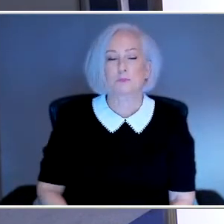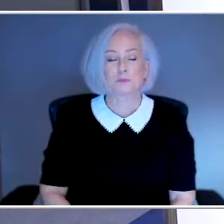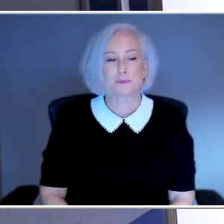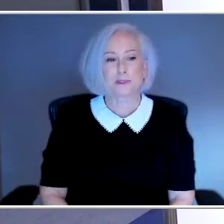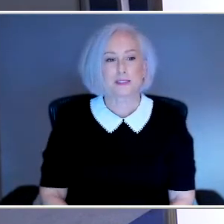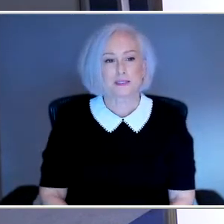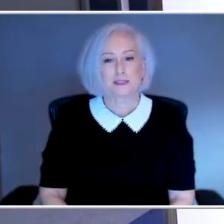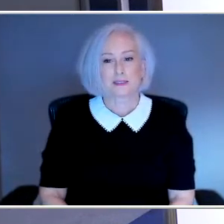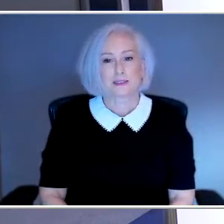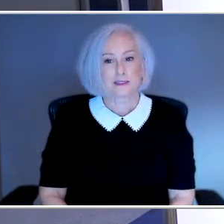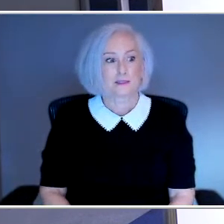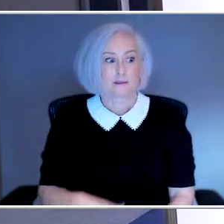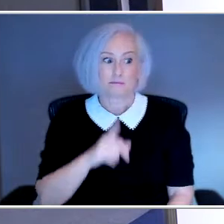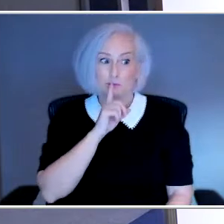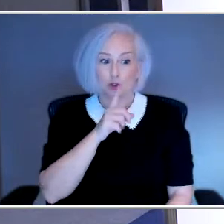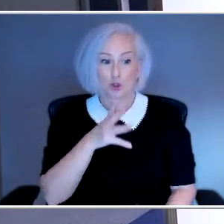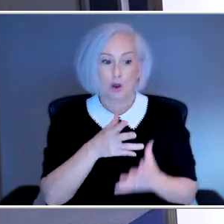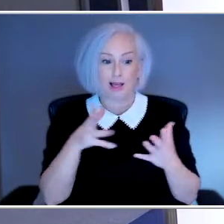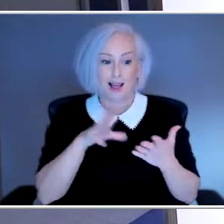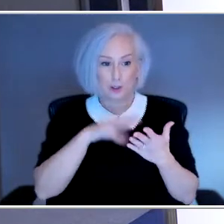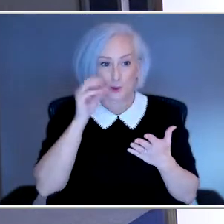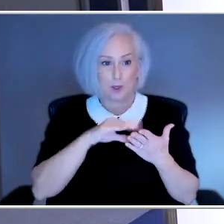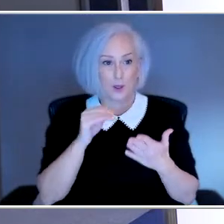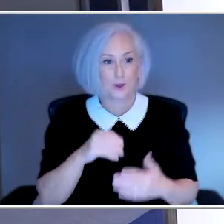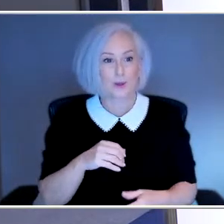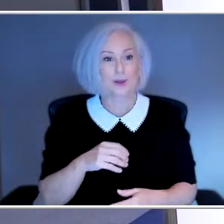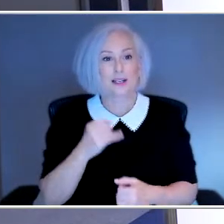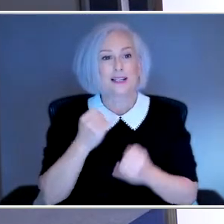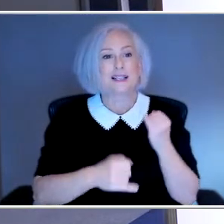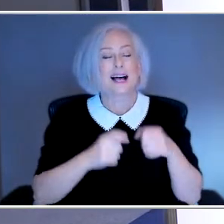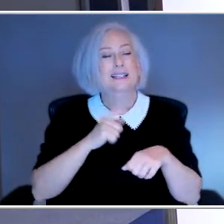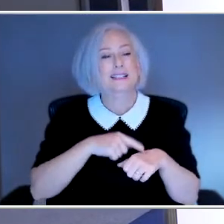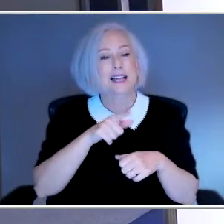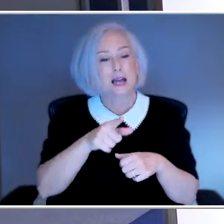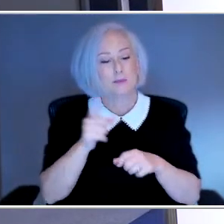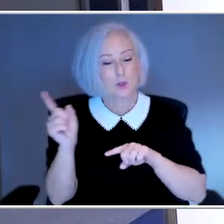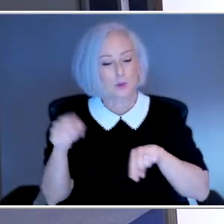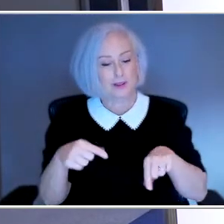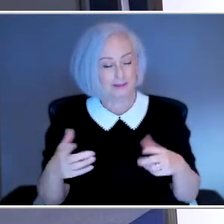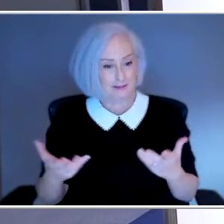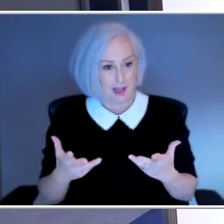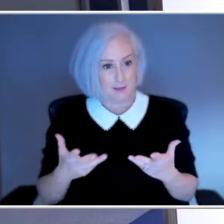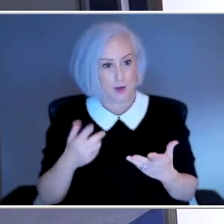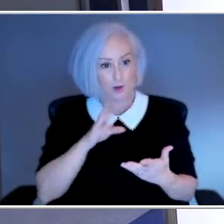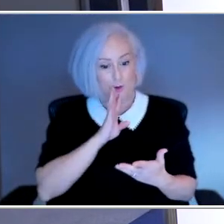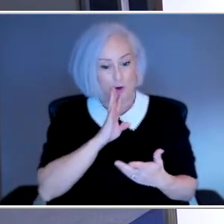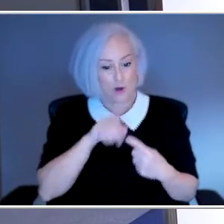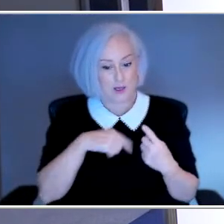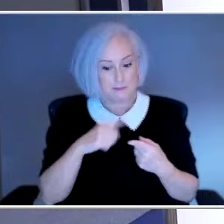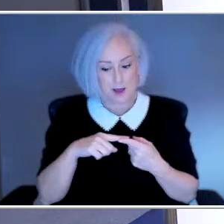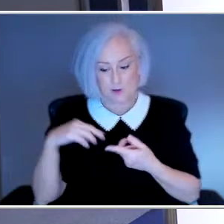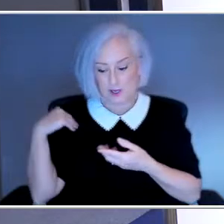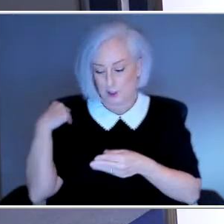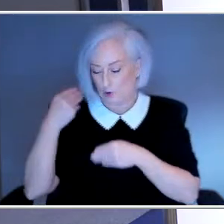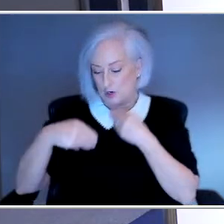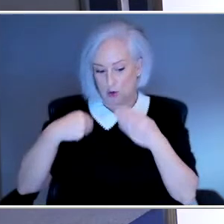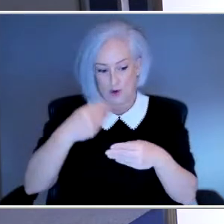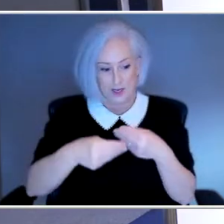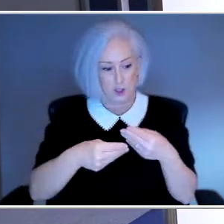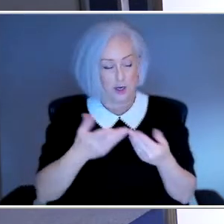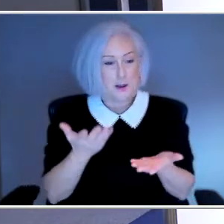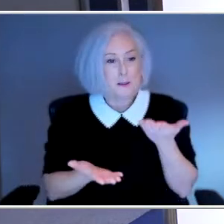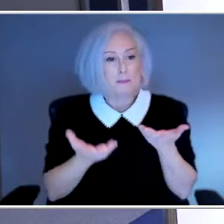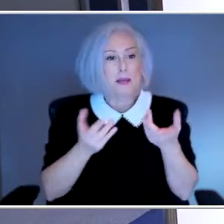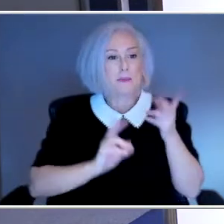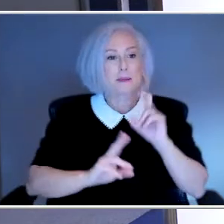learn. I think you're educating. I think the last time you were on, you were talking about how this is generationally, people maybe don't want to know. Do you find that, Dr. Larson? Some